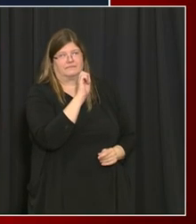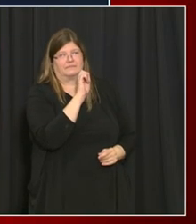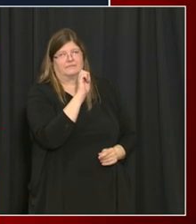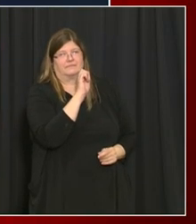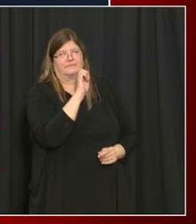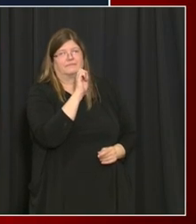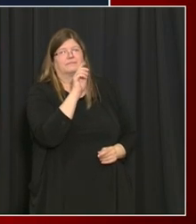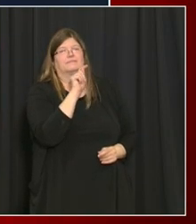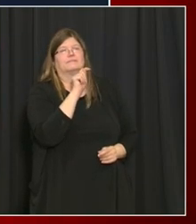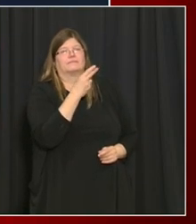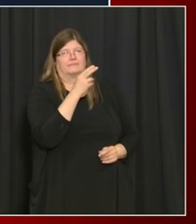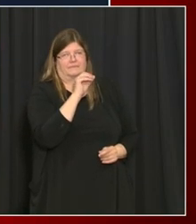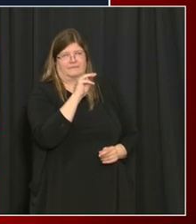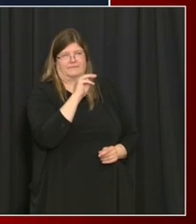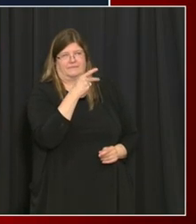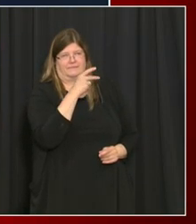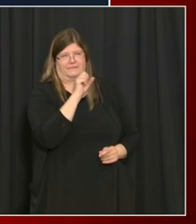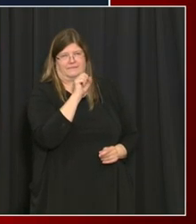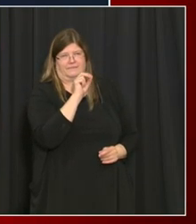Steve Thompson.